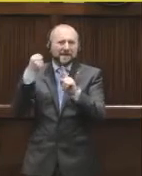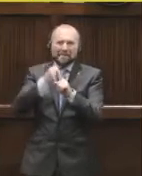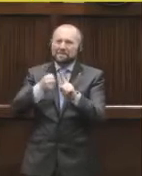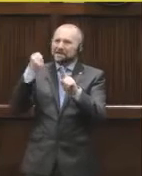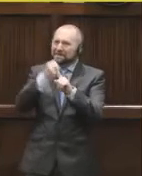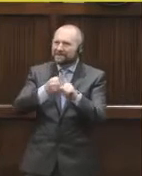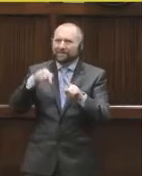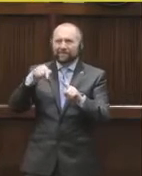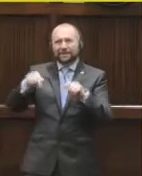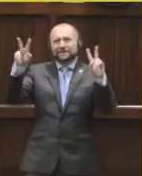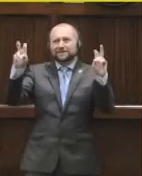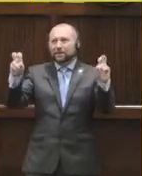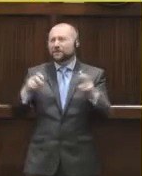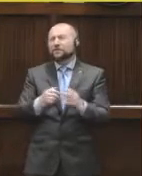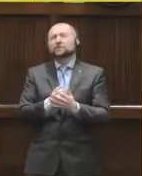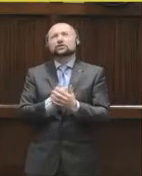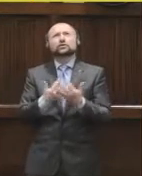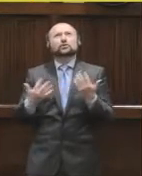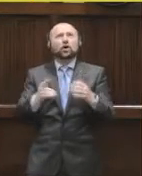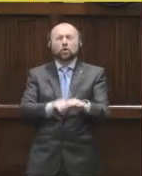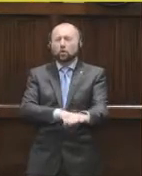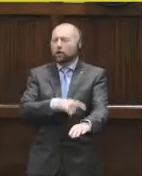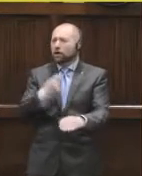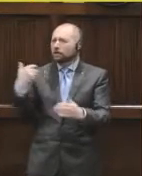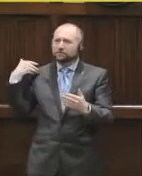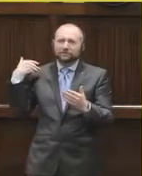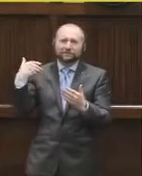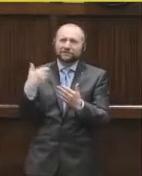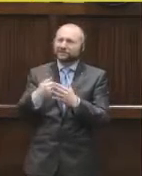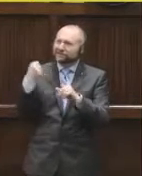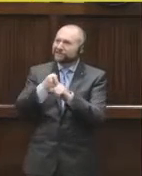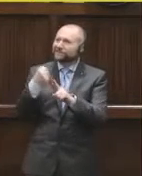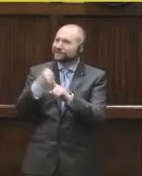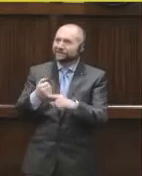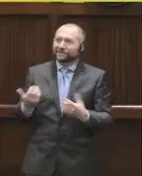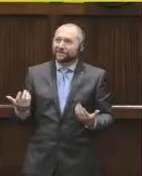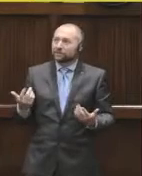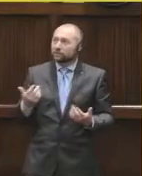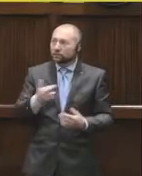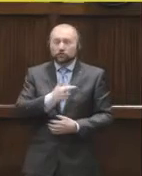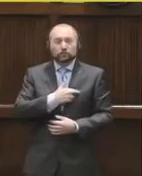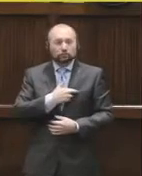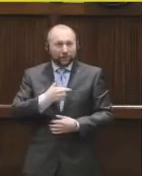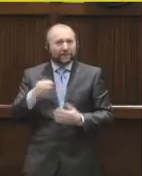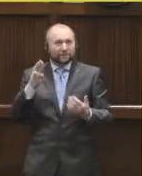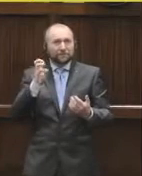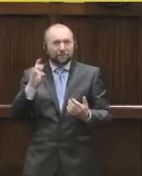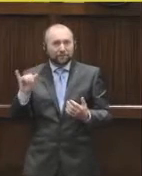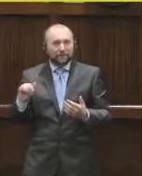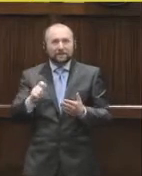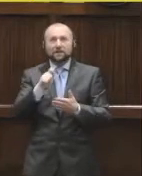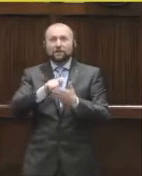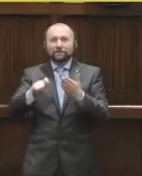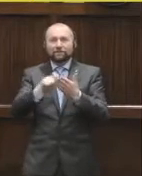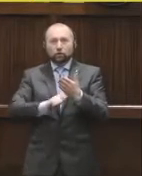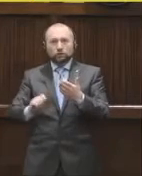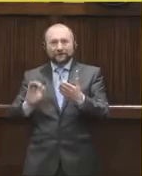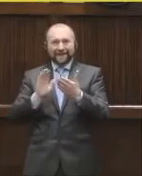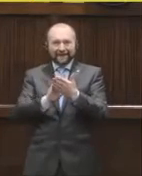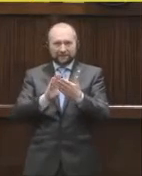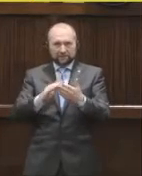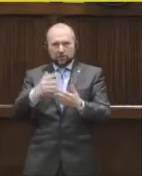on this issue for such a long time, and it really was a great shame that it was voted down by the